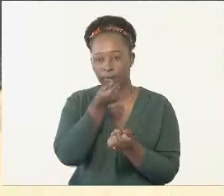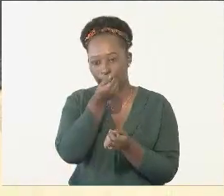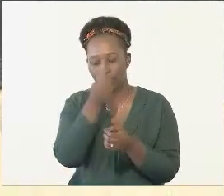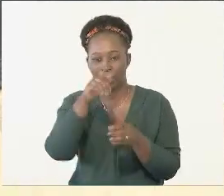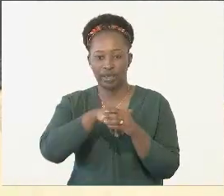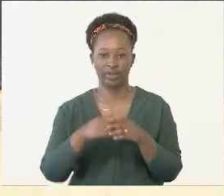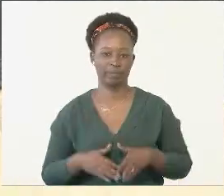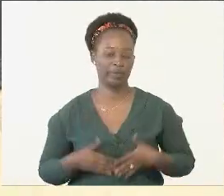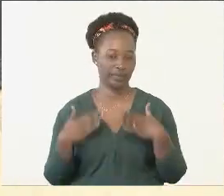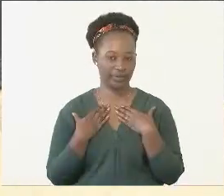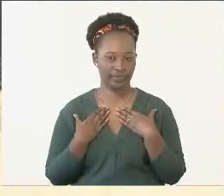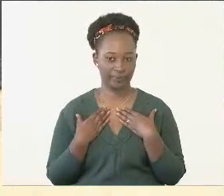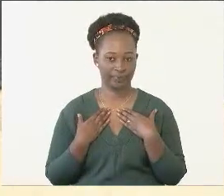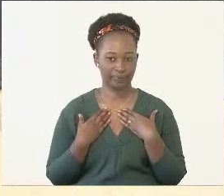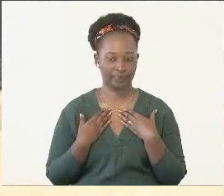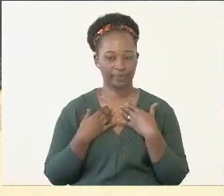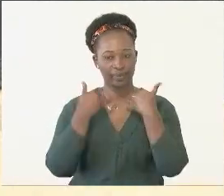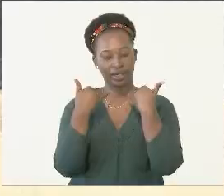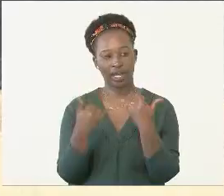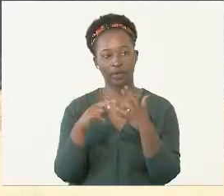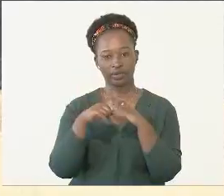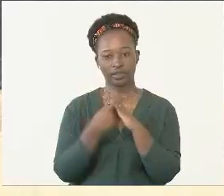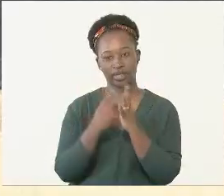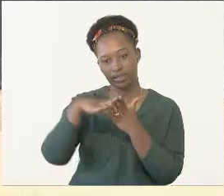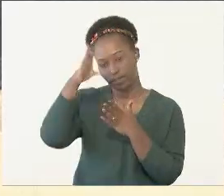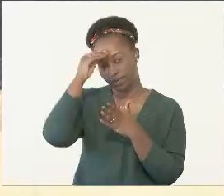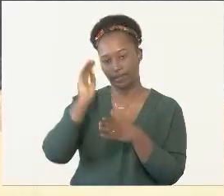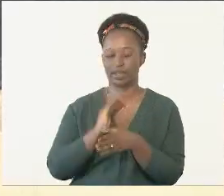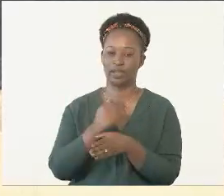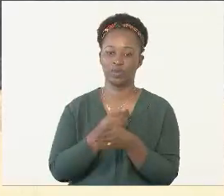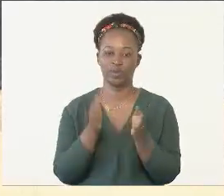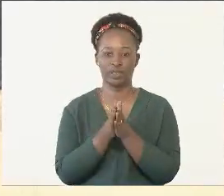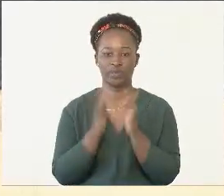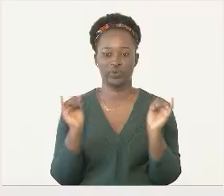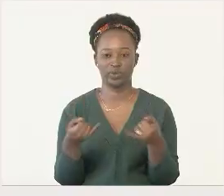body. Let's start our lesson, and then we try to